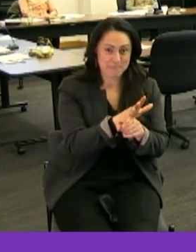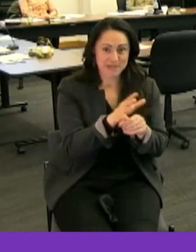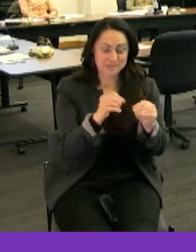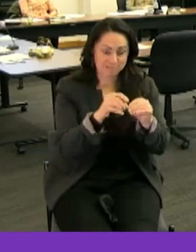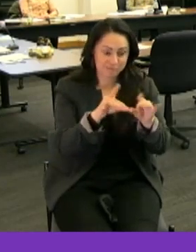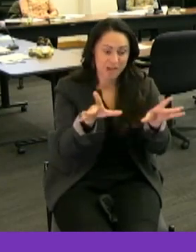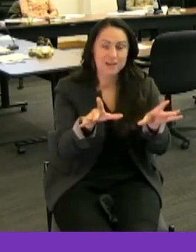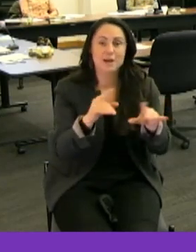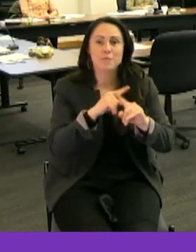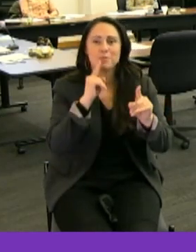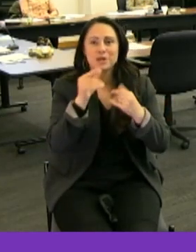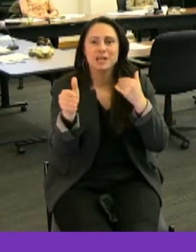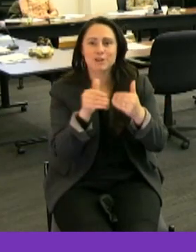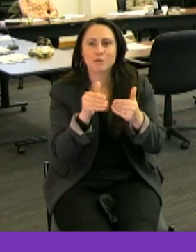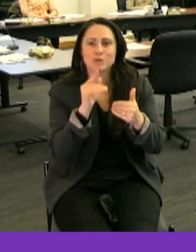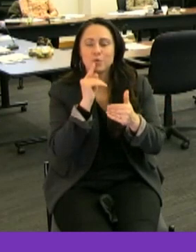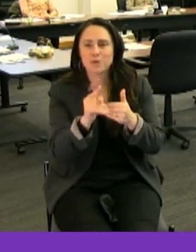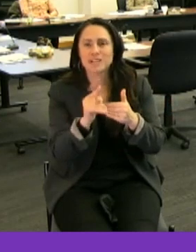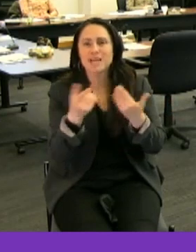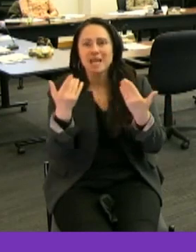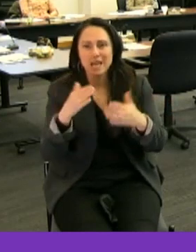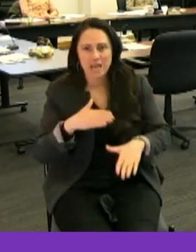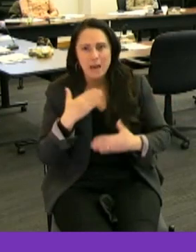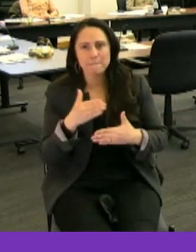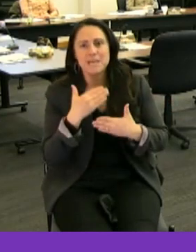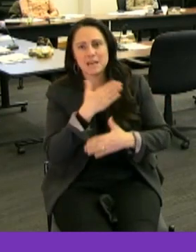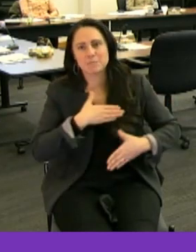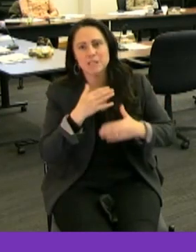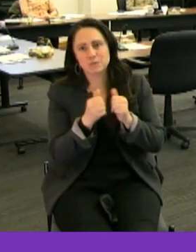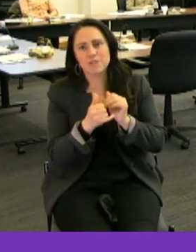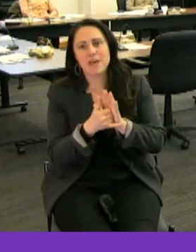close to it. So I was really happy and pleased with that.